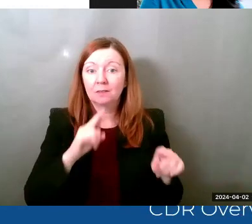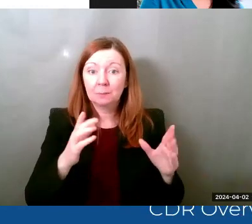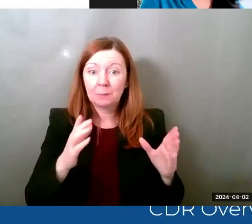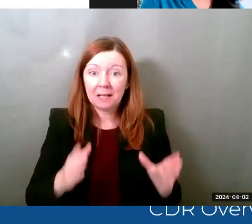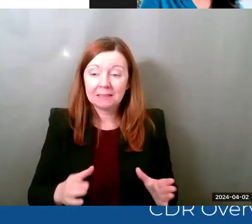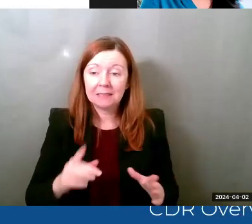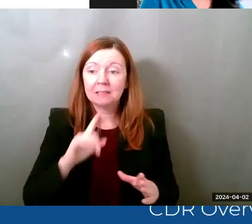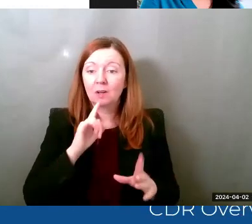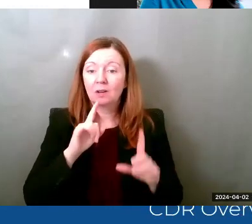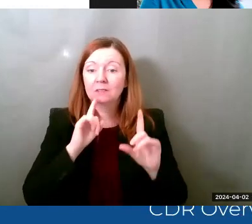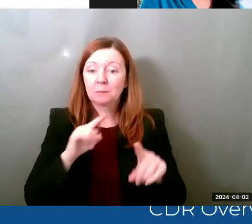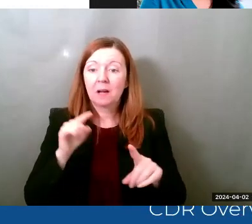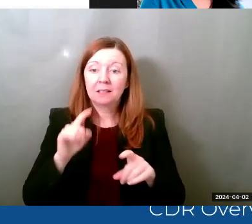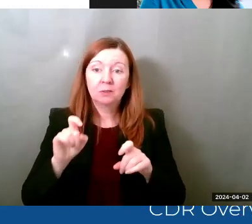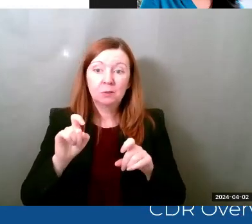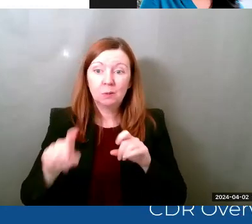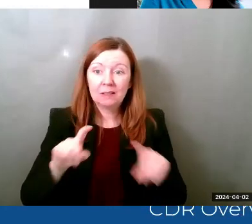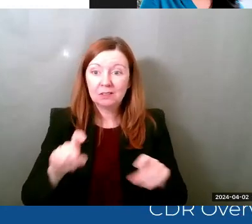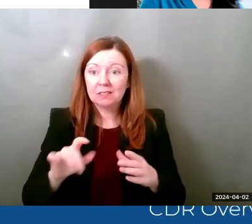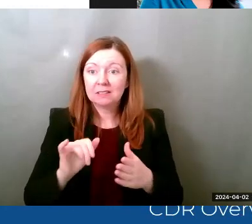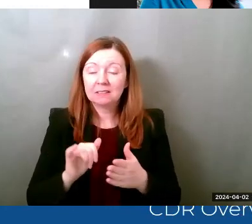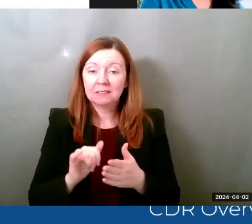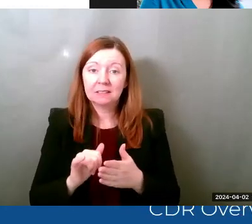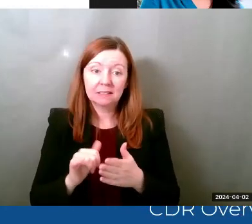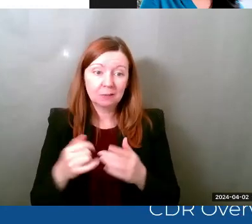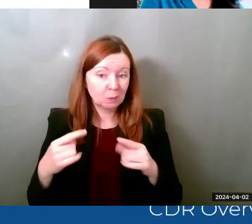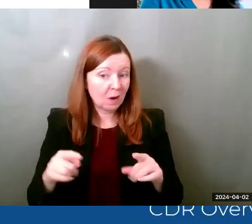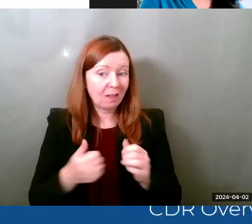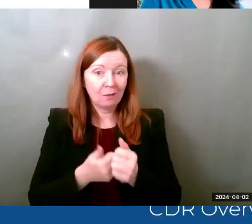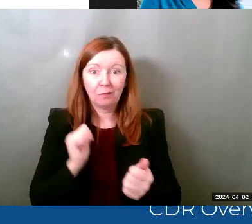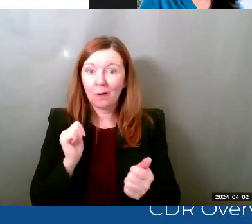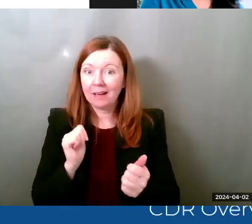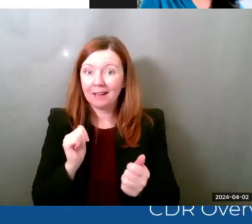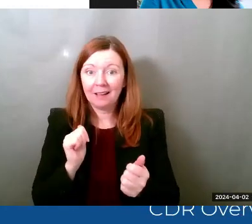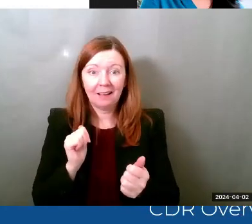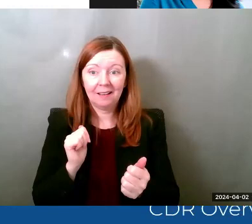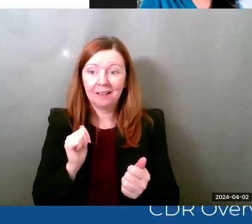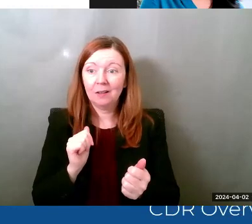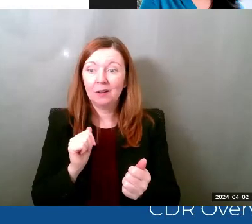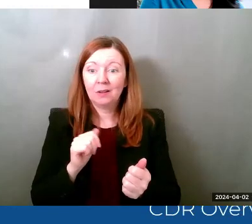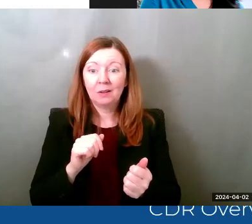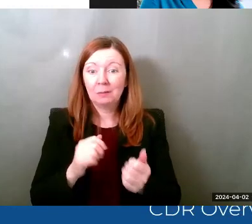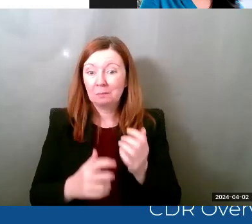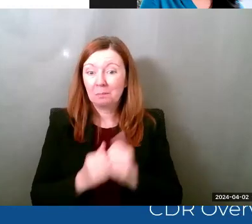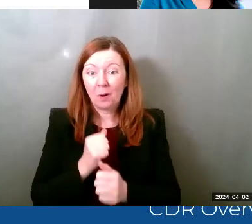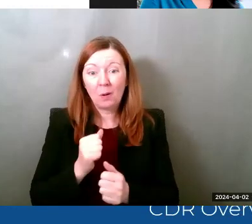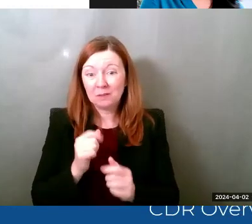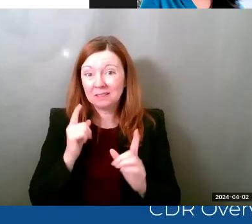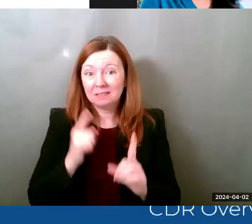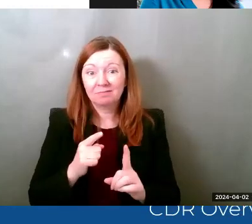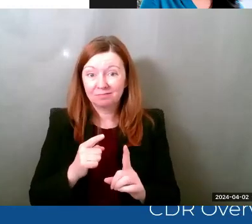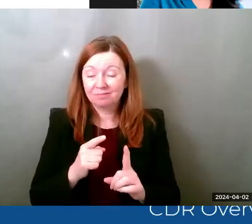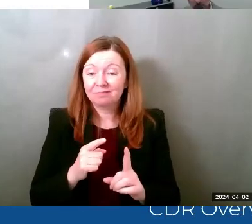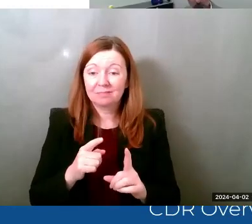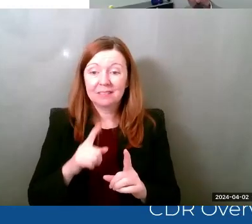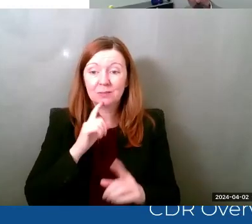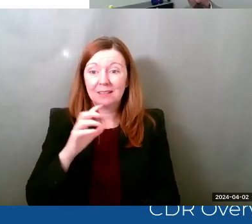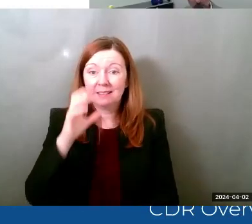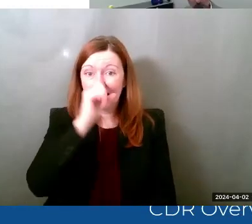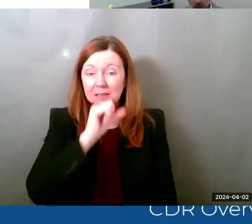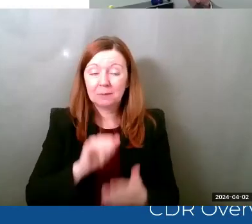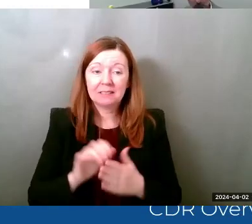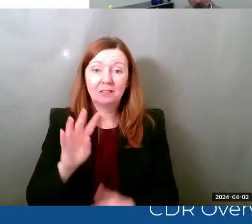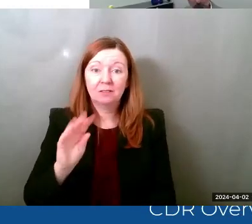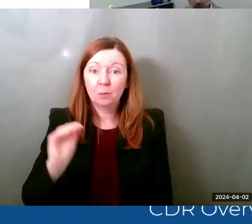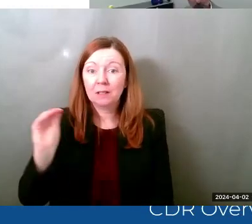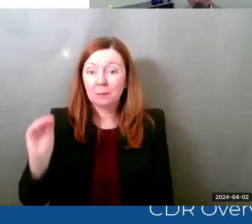respondees are responding to questions while avoiding the real bulk of the matter, which is the estimates that